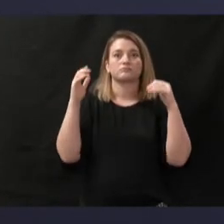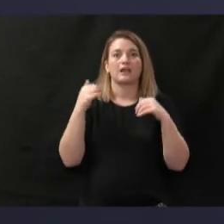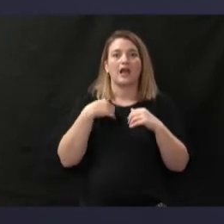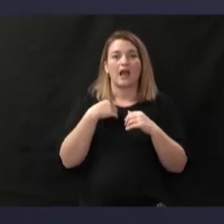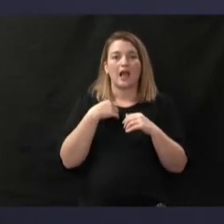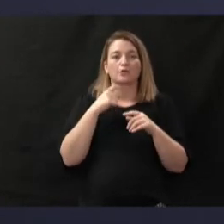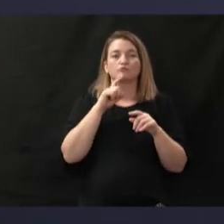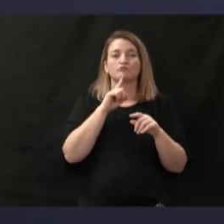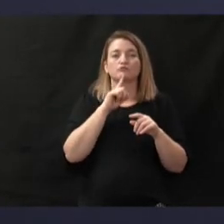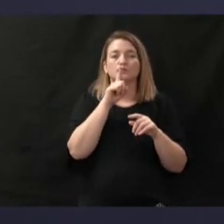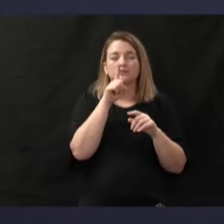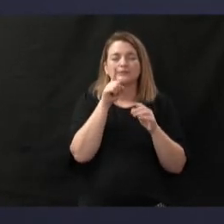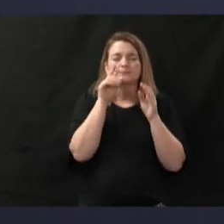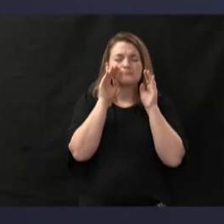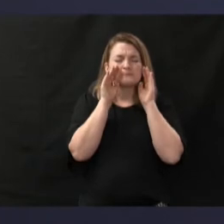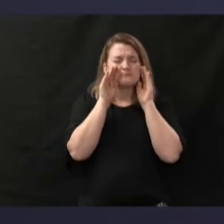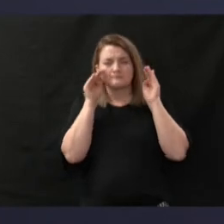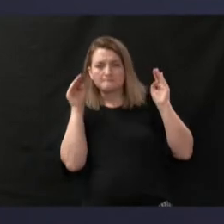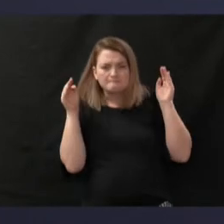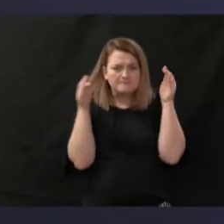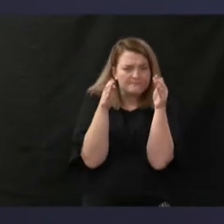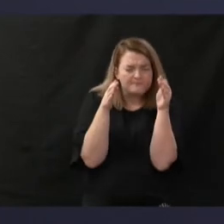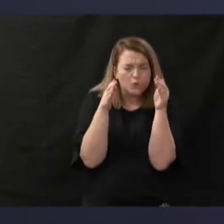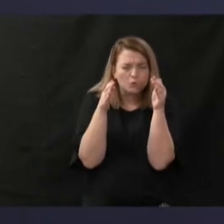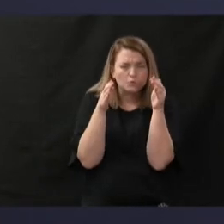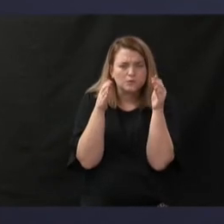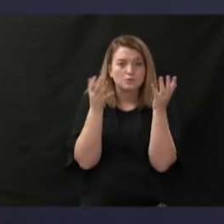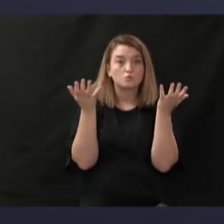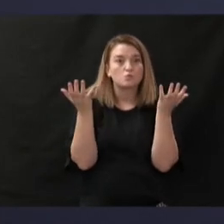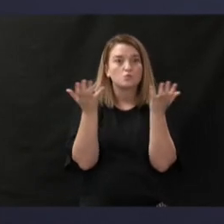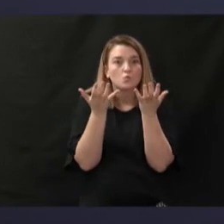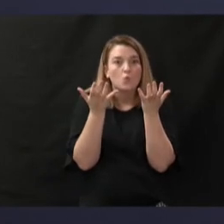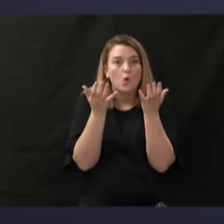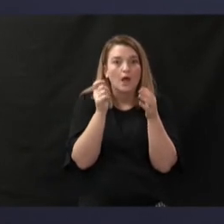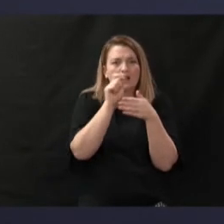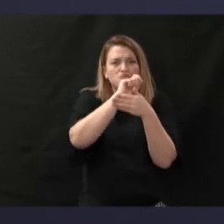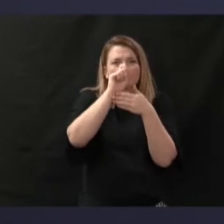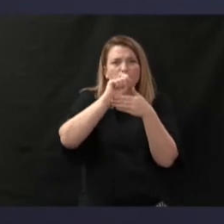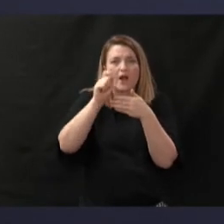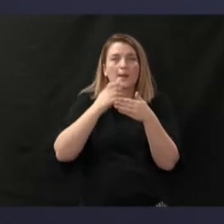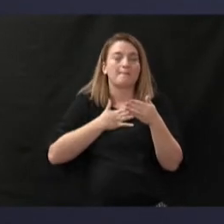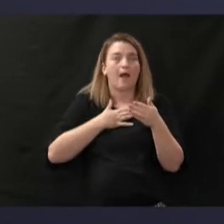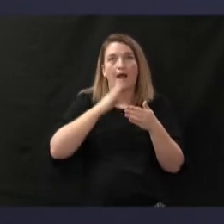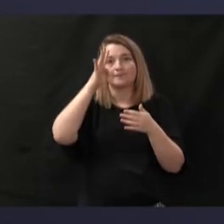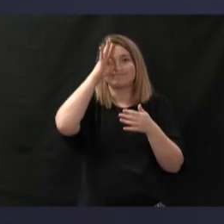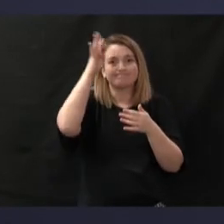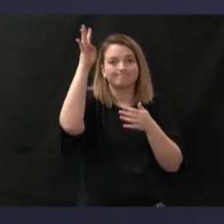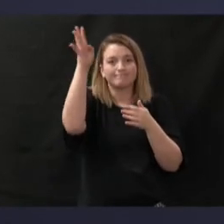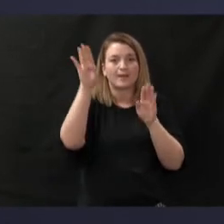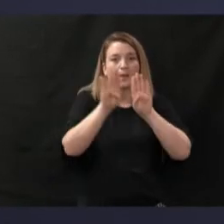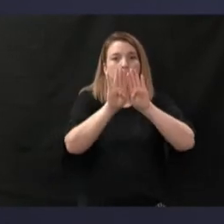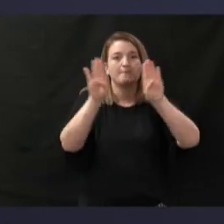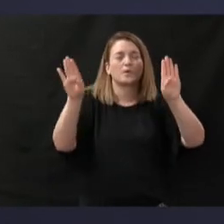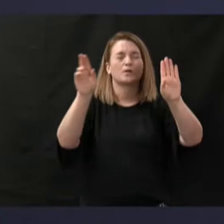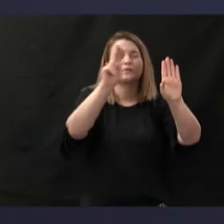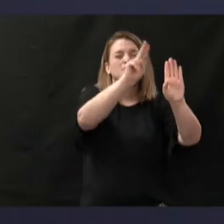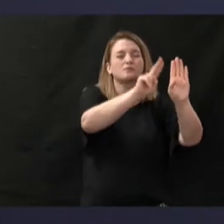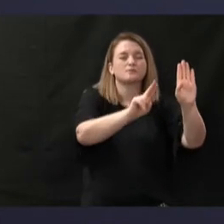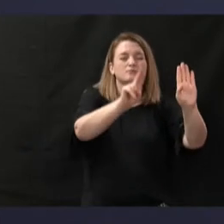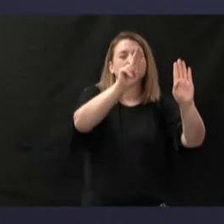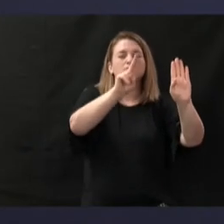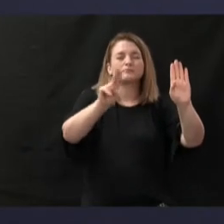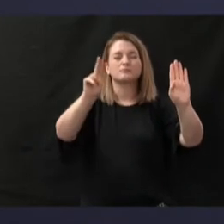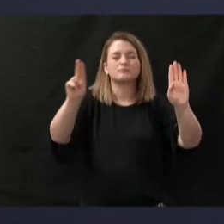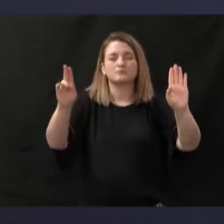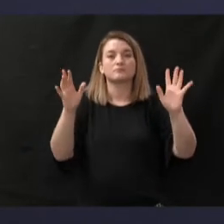focus on what I was writing on the board, my imaginary board. So if you want to change the skywriting